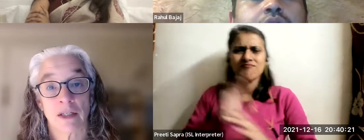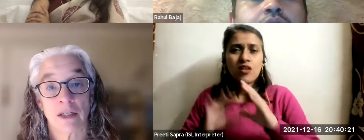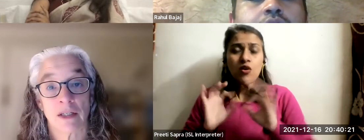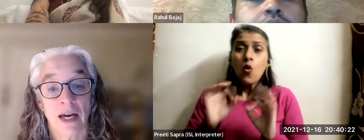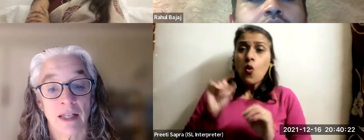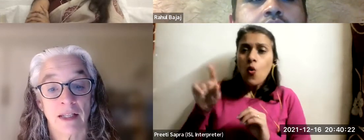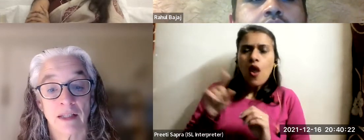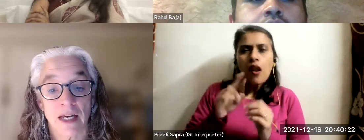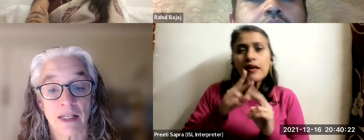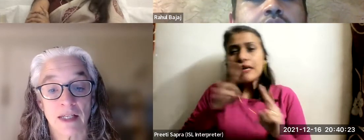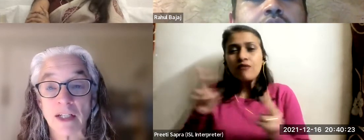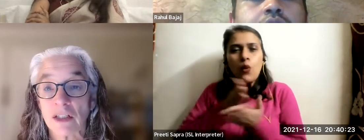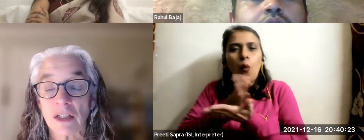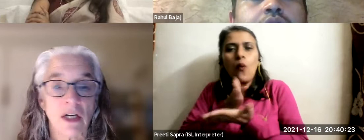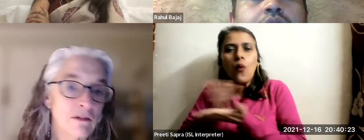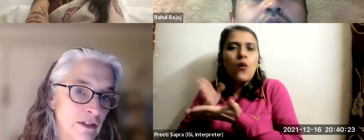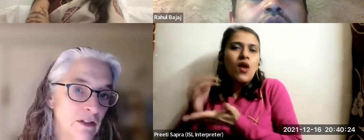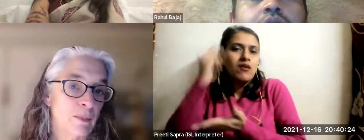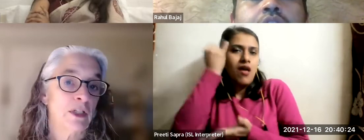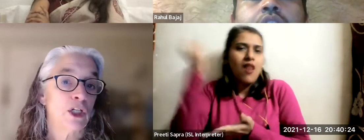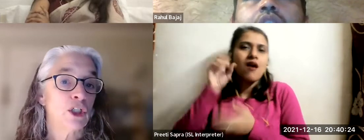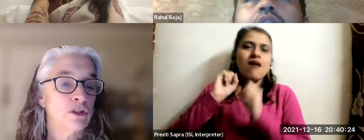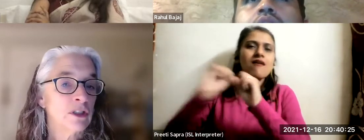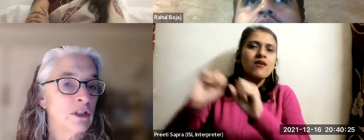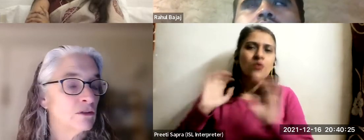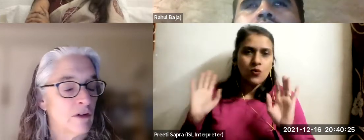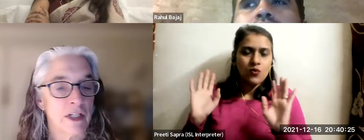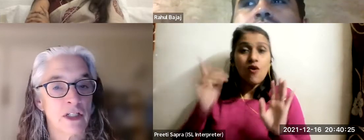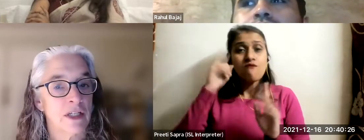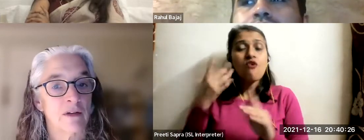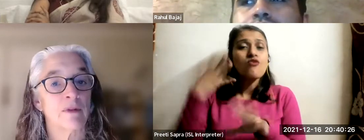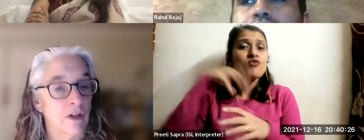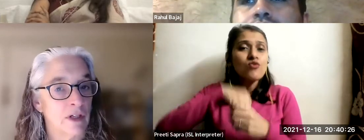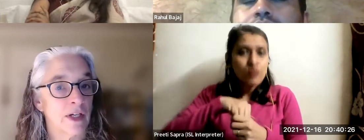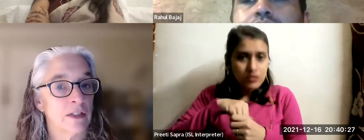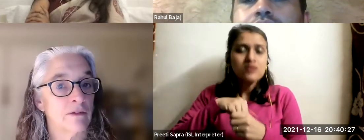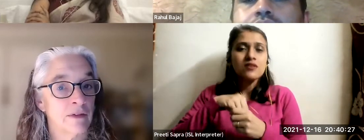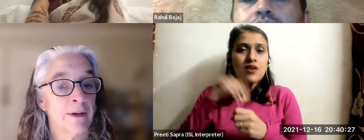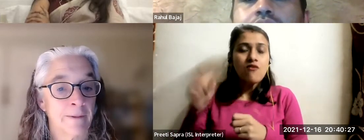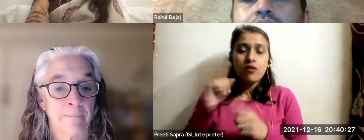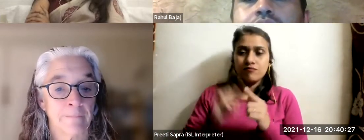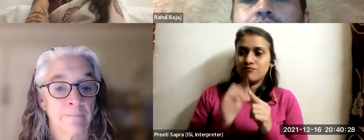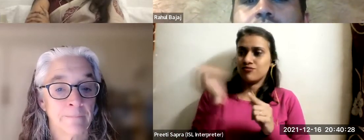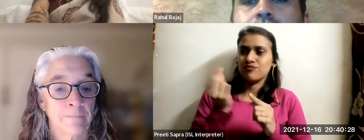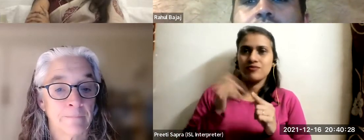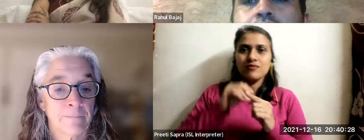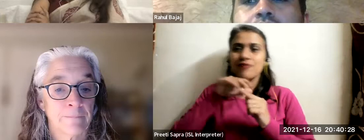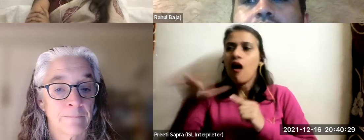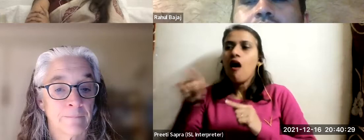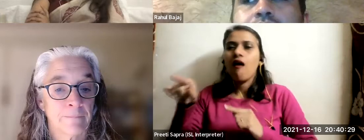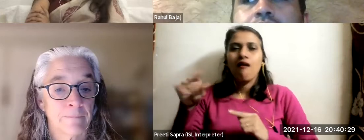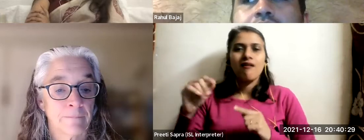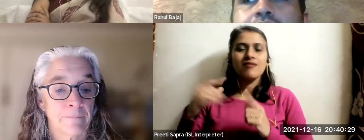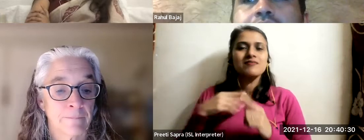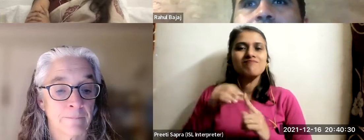strategies. And especially around disability inclusion, they're strategies that have been very effective.